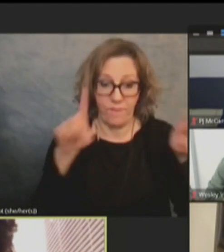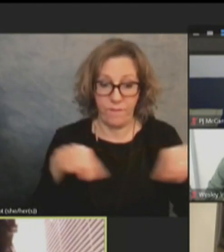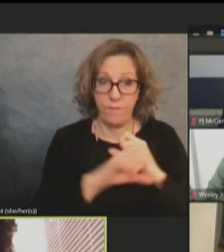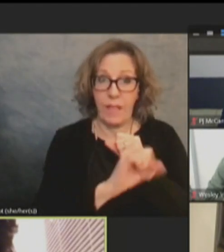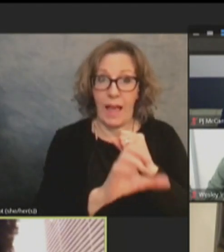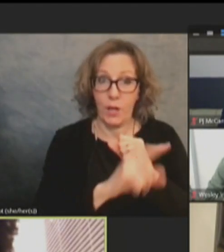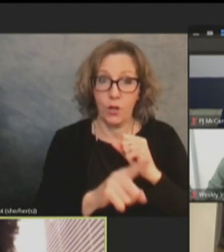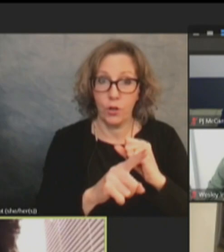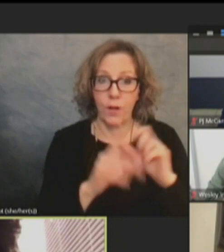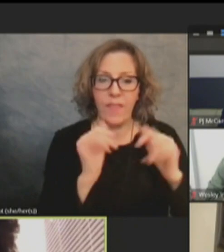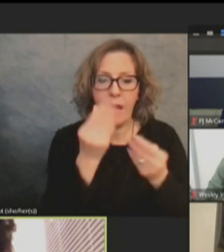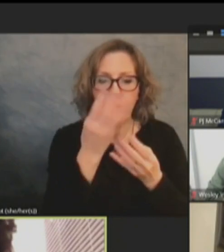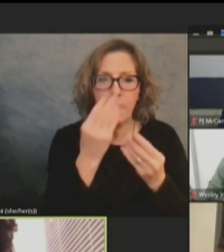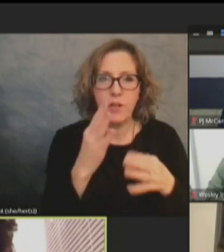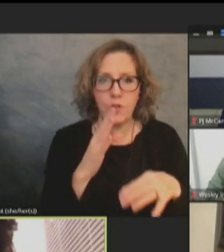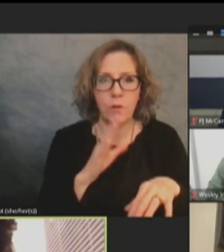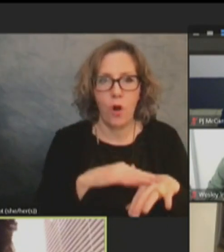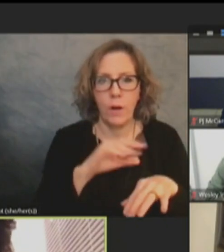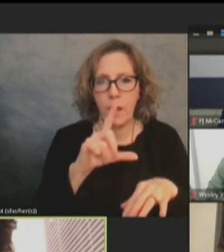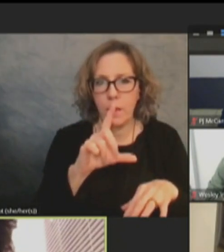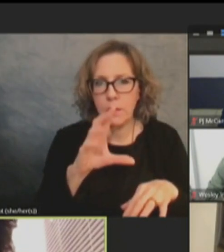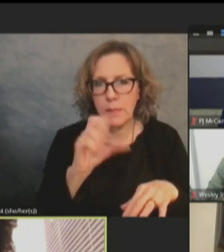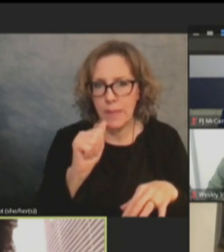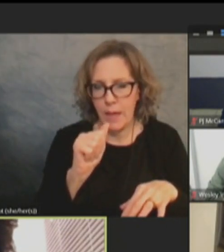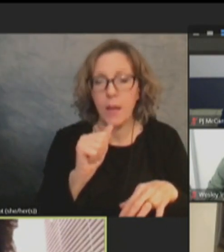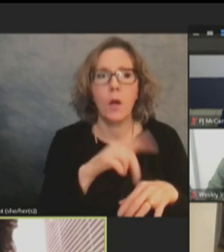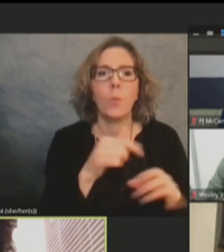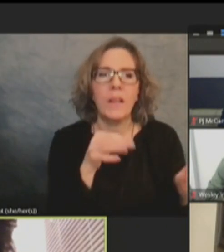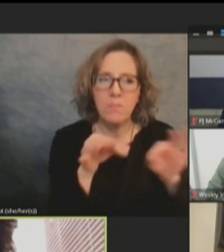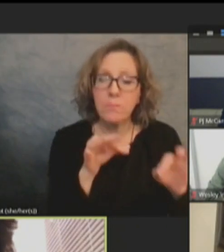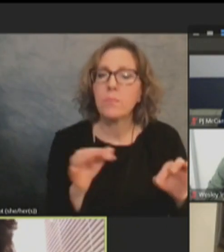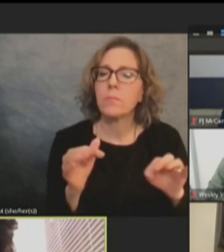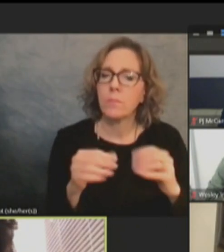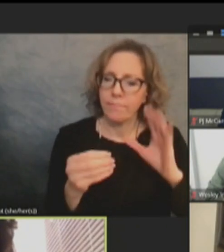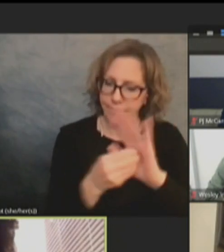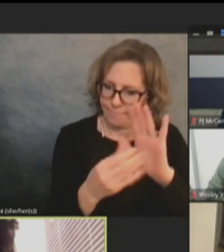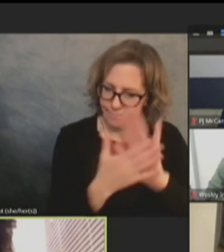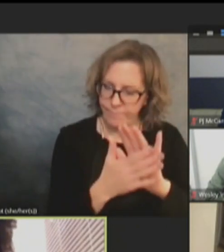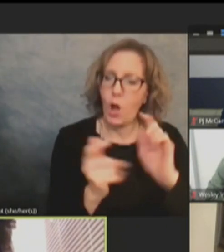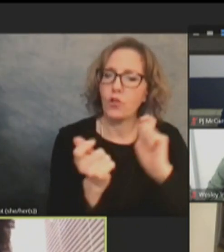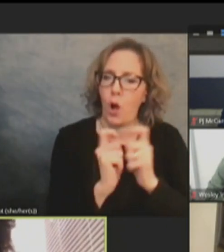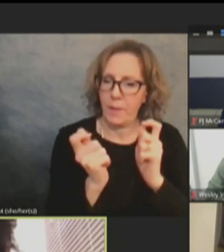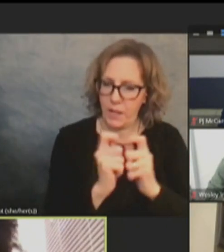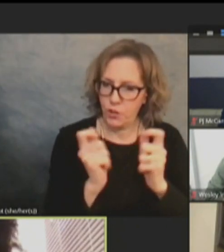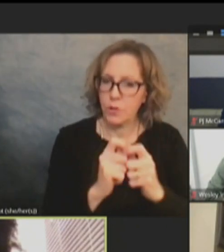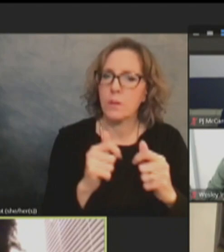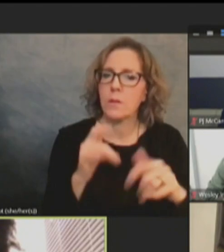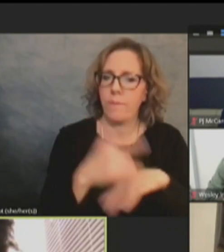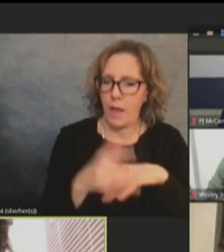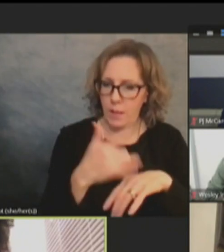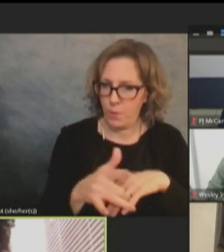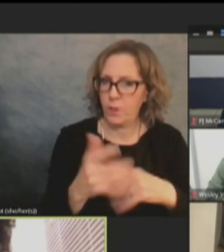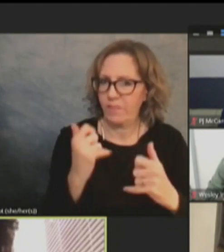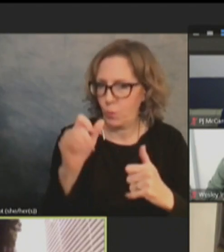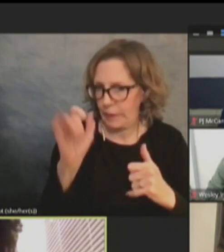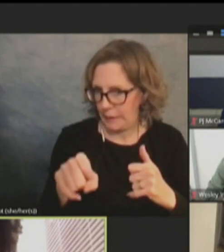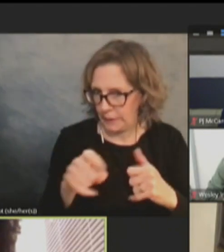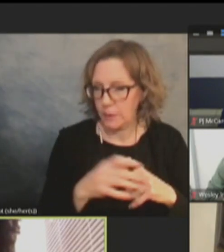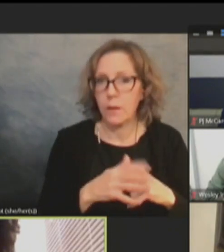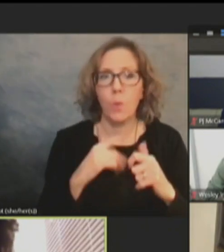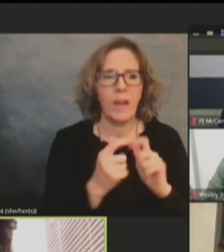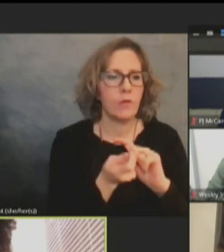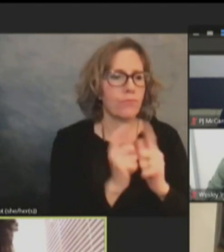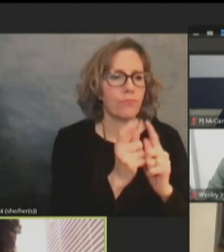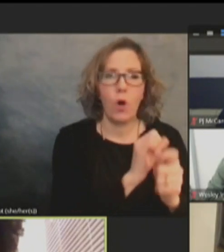that information is available, that accommodations are available, and we get this translated into